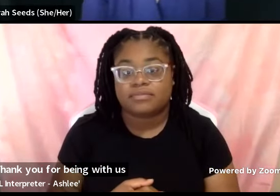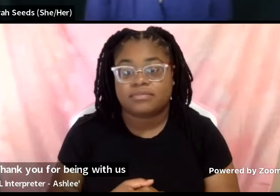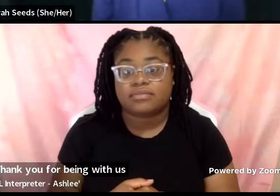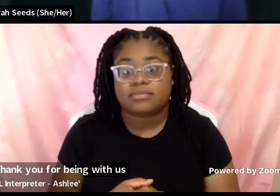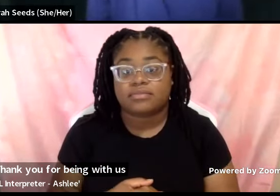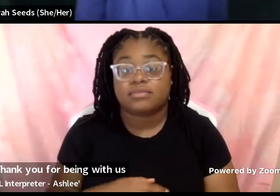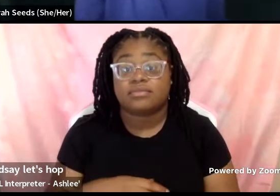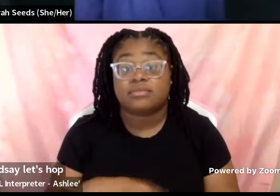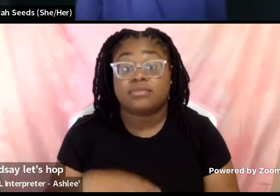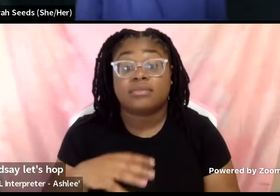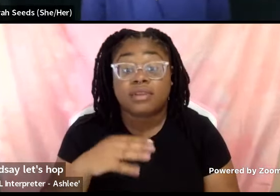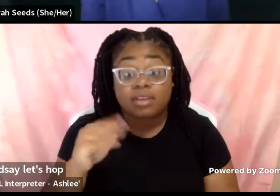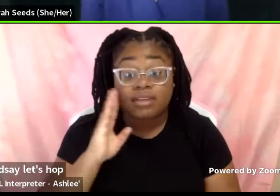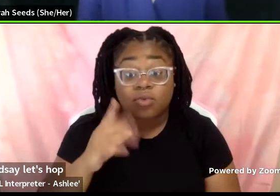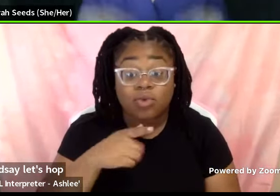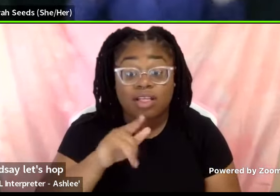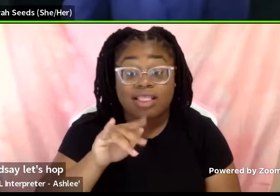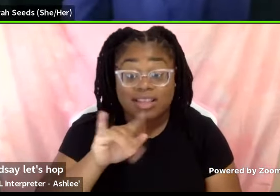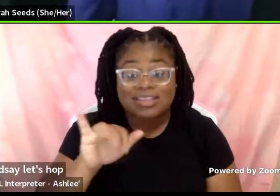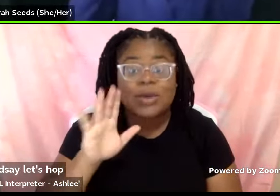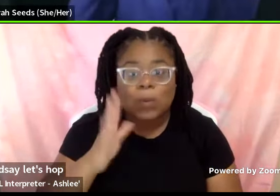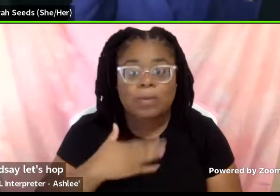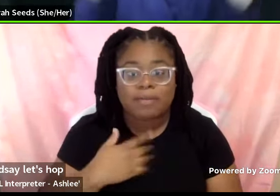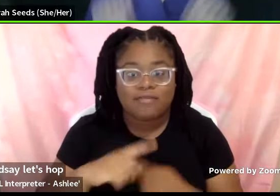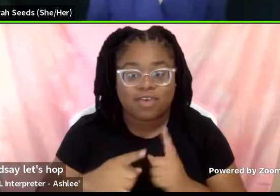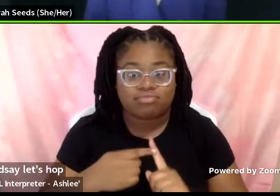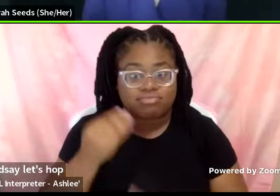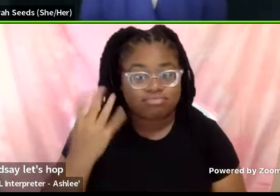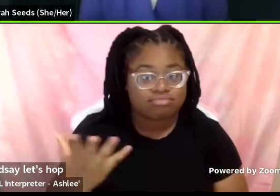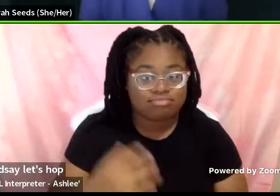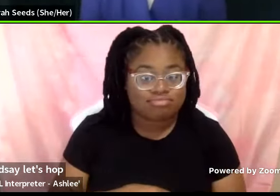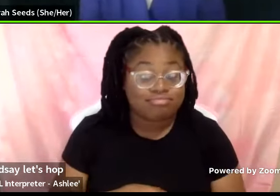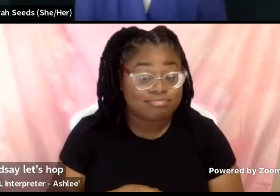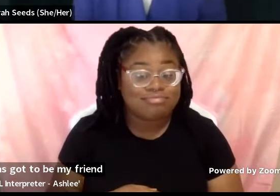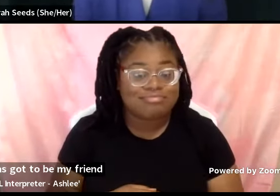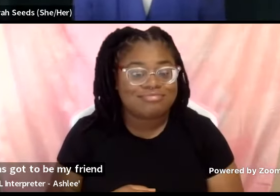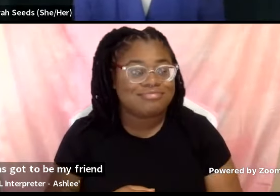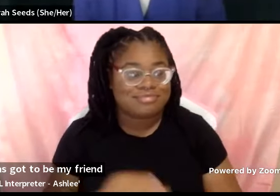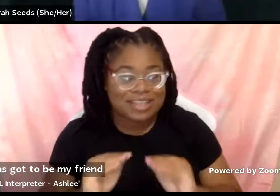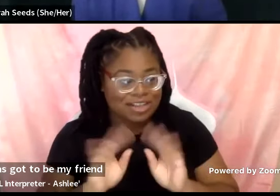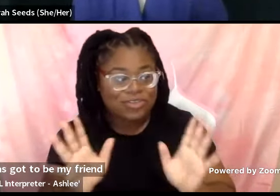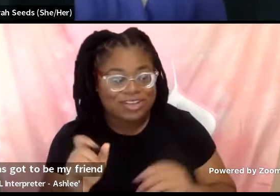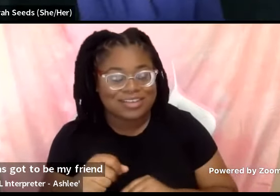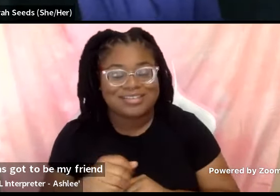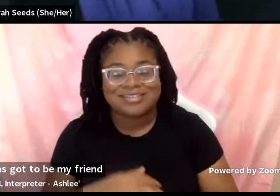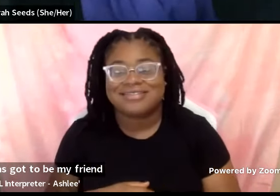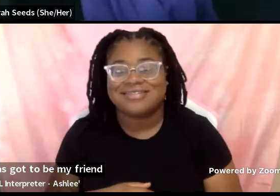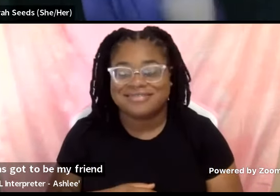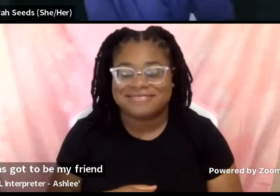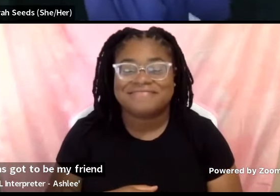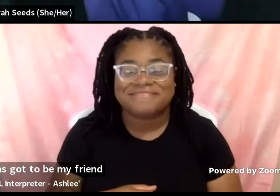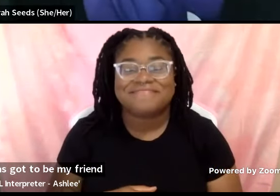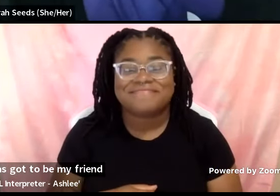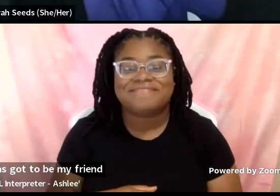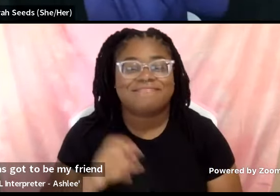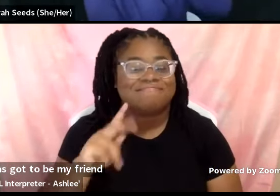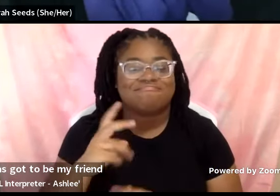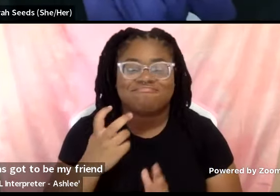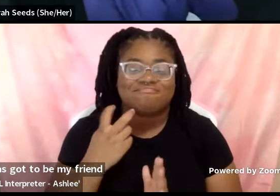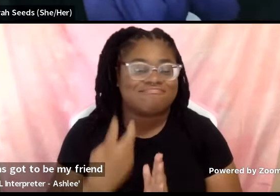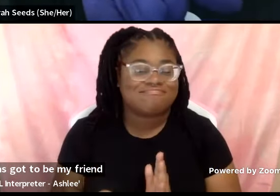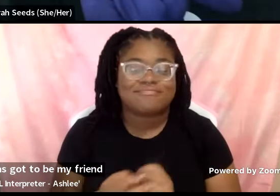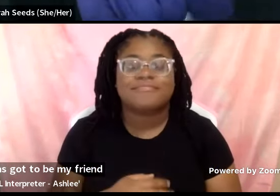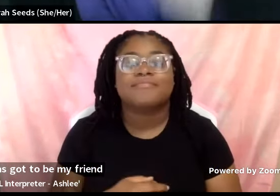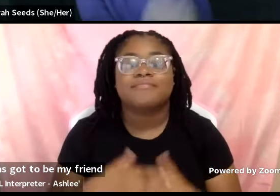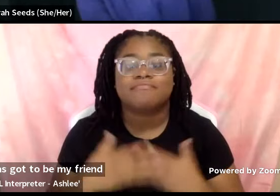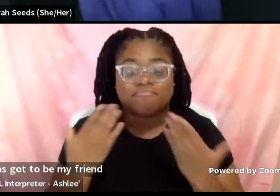be my friend. So, I mean, okay. Yep, we just can't wait, clearly. All right, so let's just jump right into it. So,